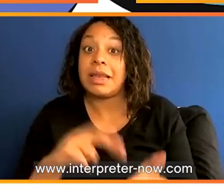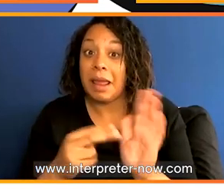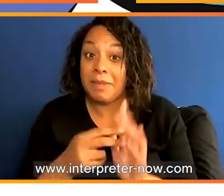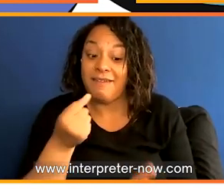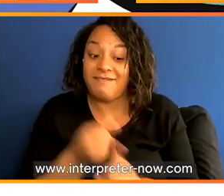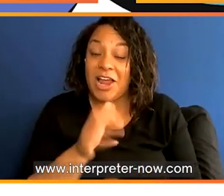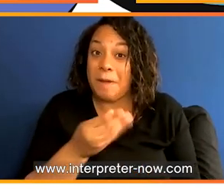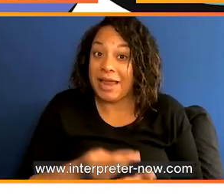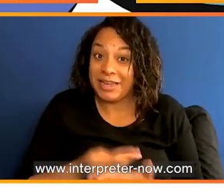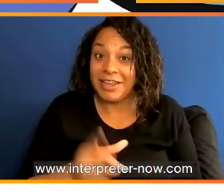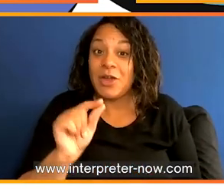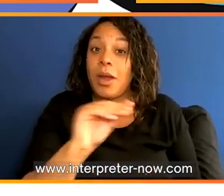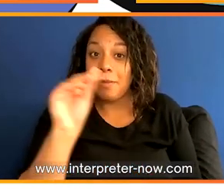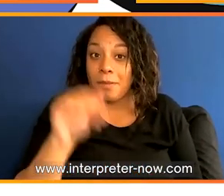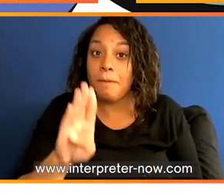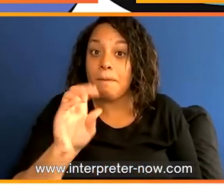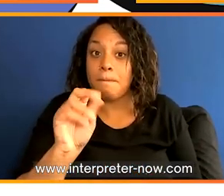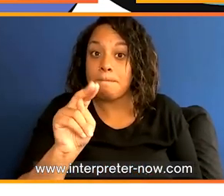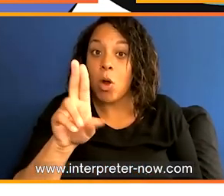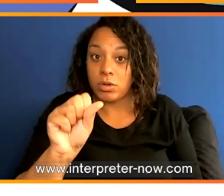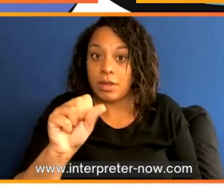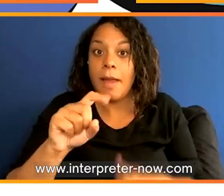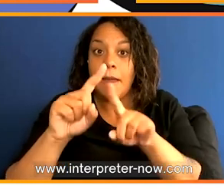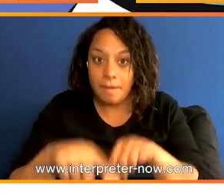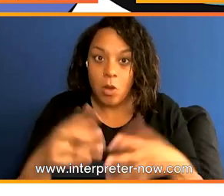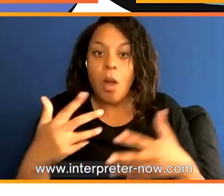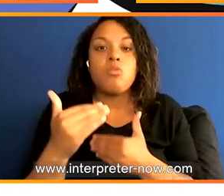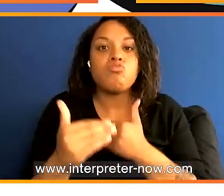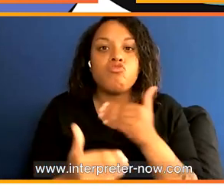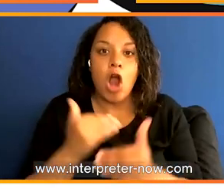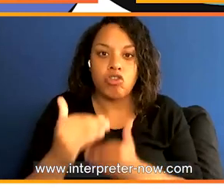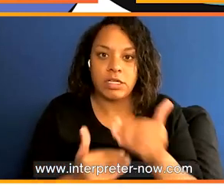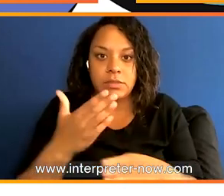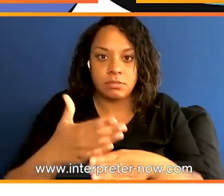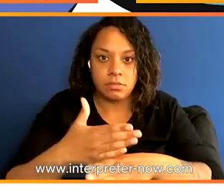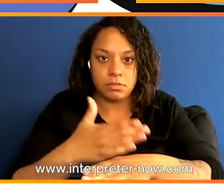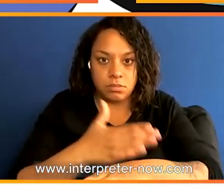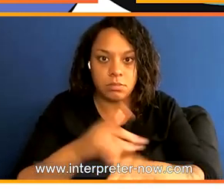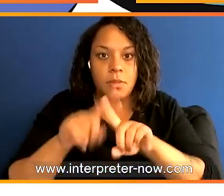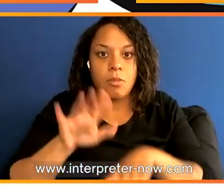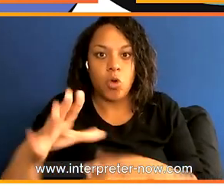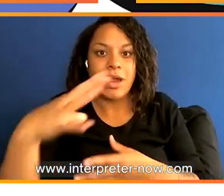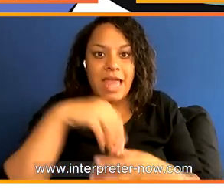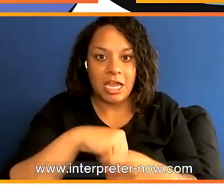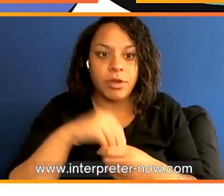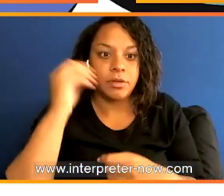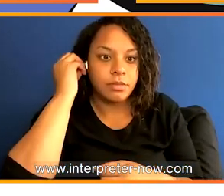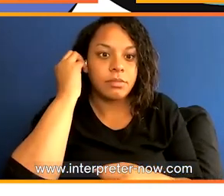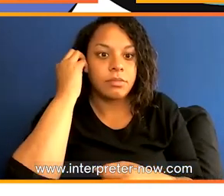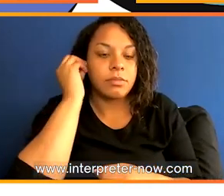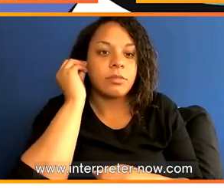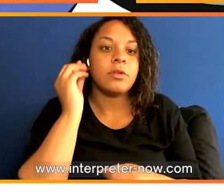pretty hardcore, 20% of your bonus, right? So it's going to hit your wallet. 20% of your bonus will be based